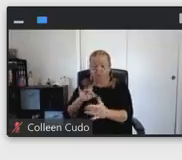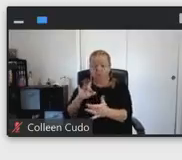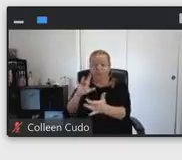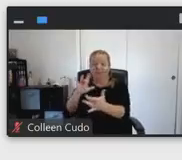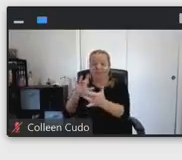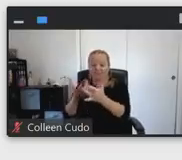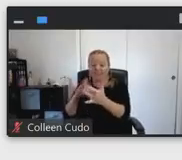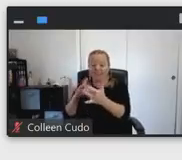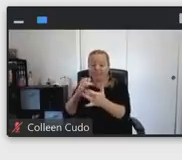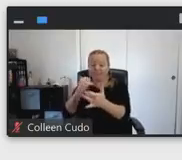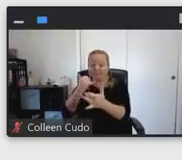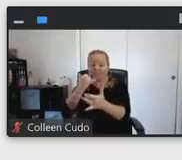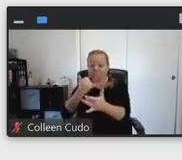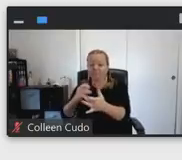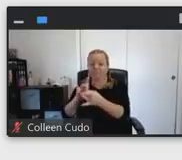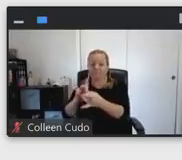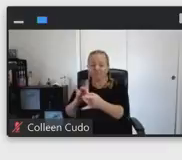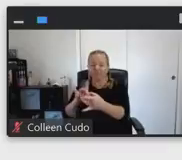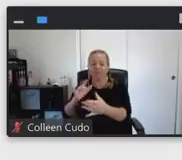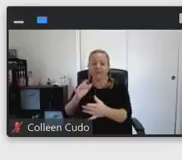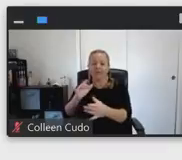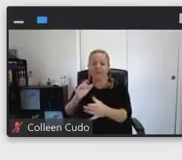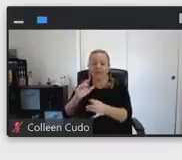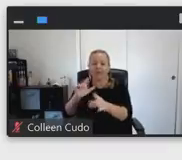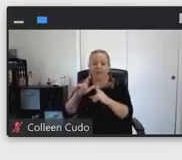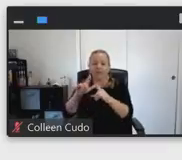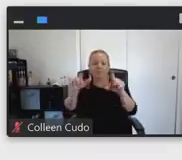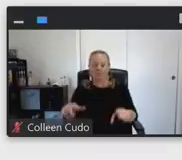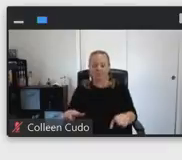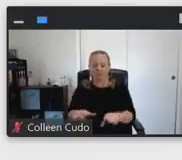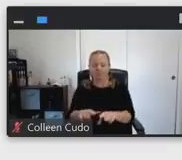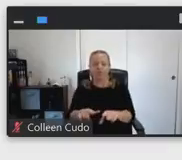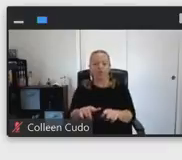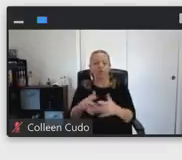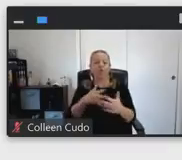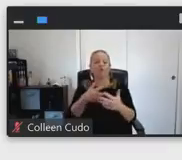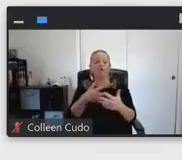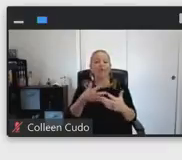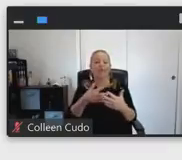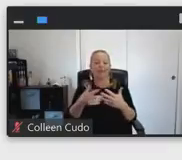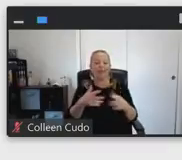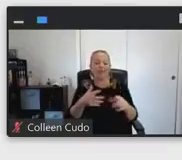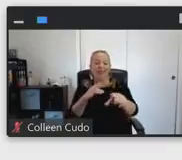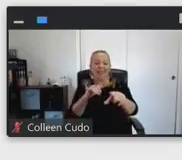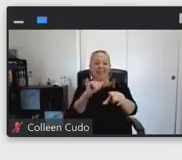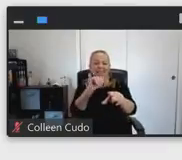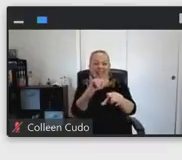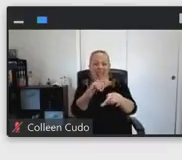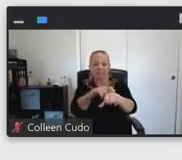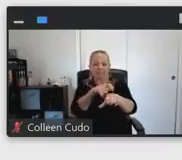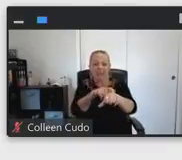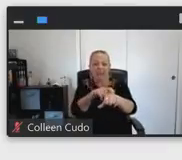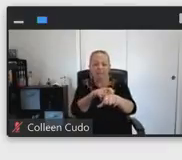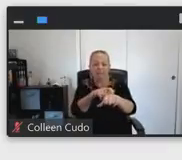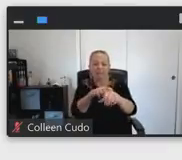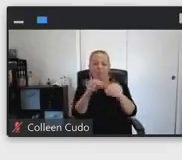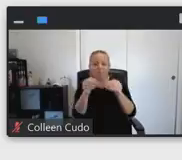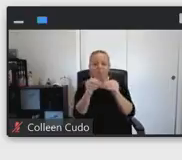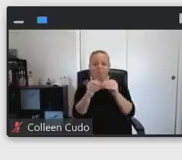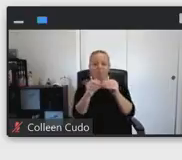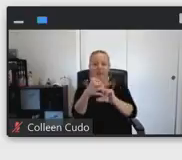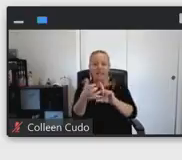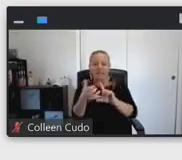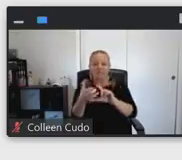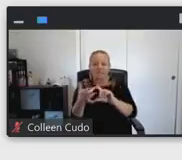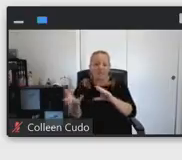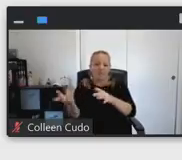And you'll see kind of this grayed out box here. This is the time when we had such a surge of cases and we were still trying to get